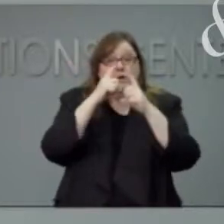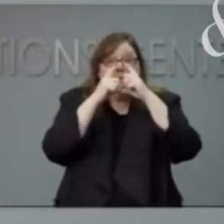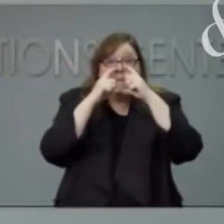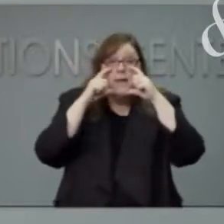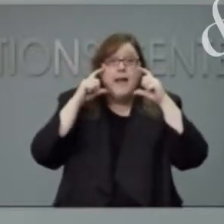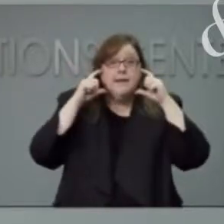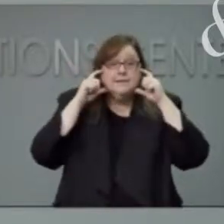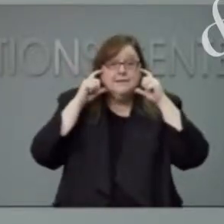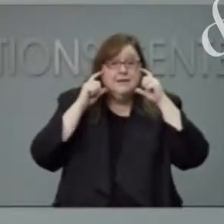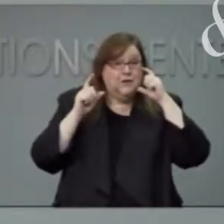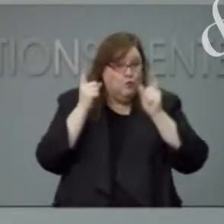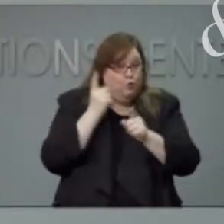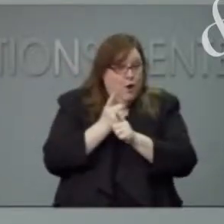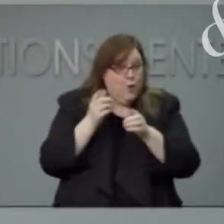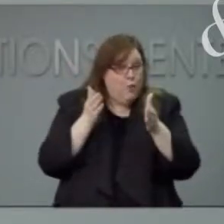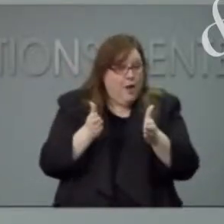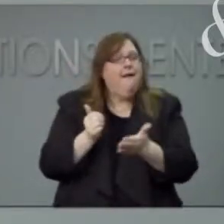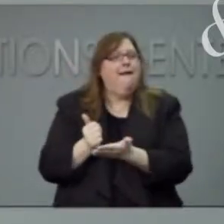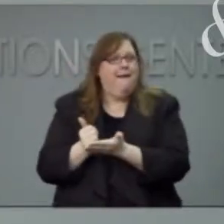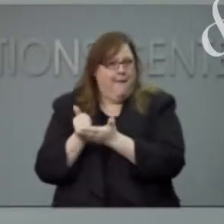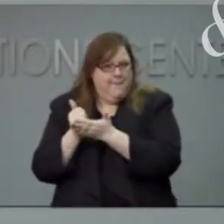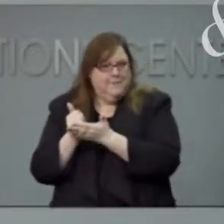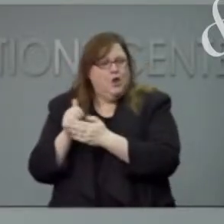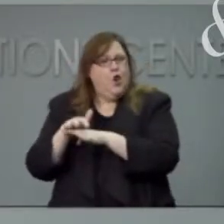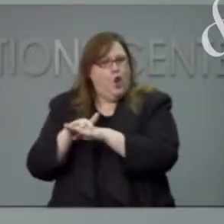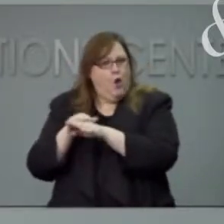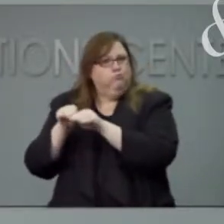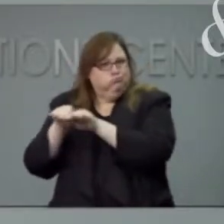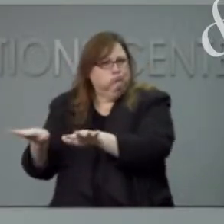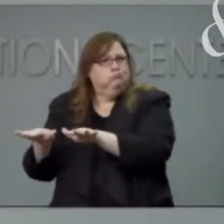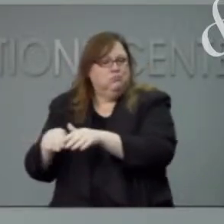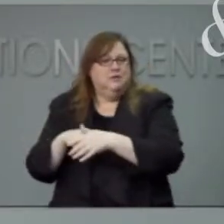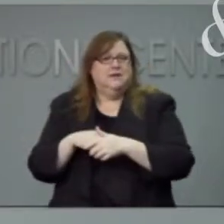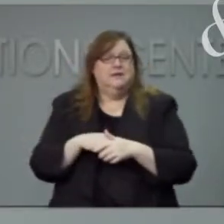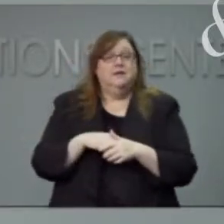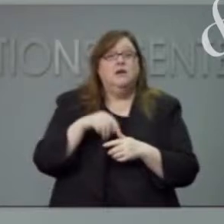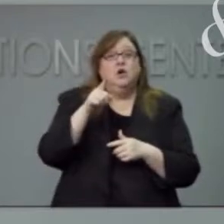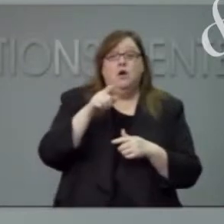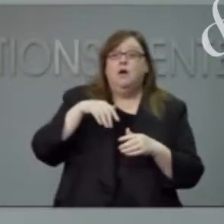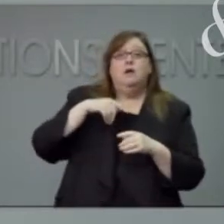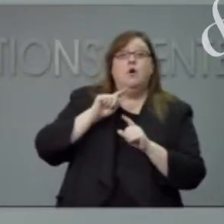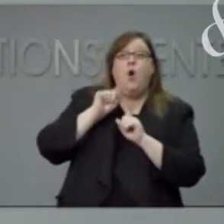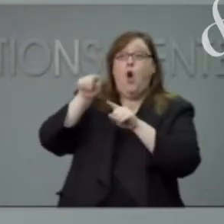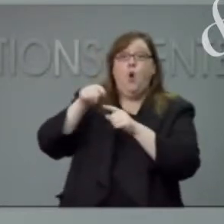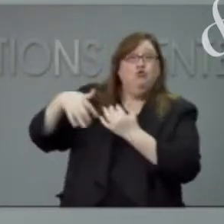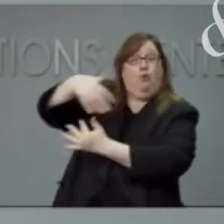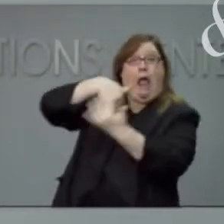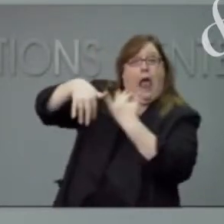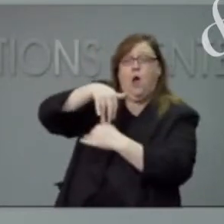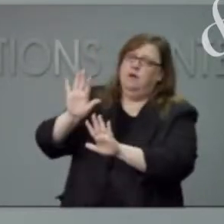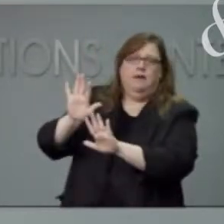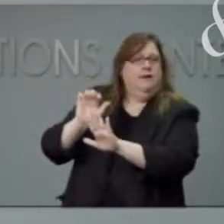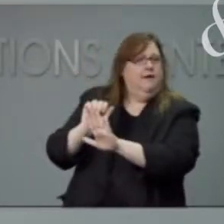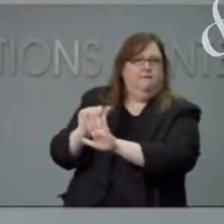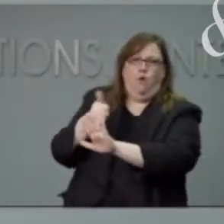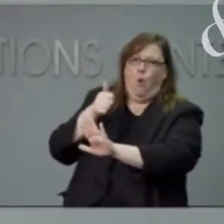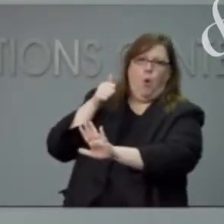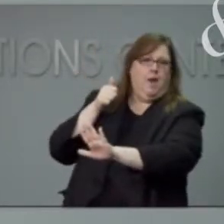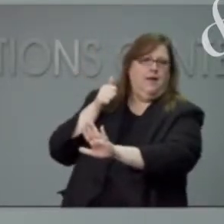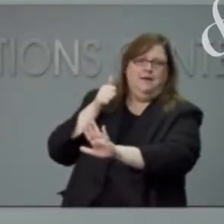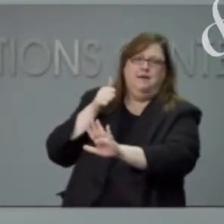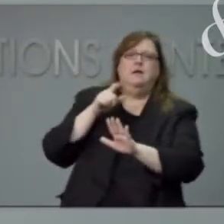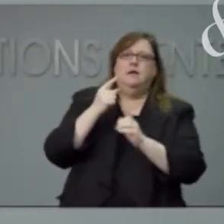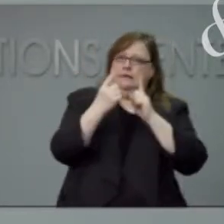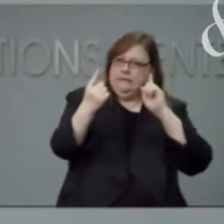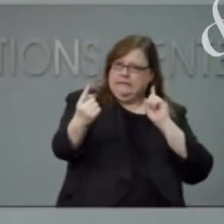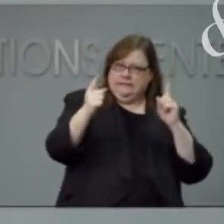the spread. Waiting 6 feet apart from other people and avoiding large crowds slows the spread. Washing your hands frequently